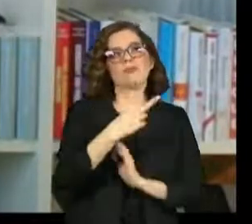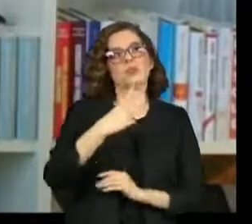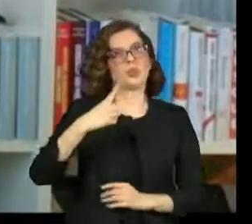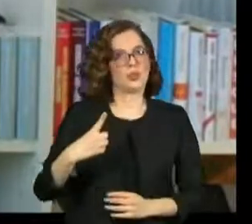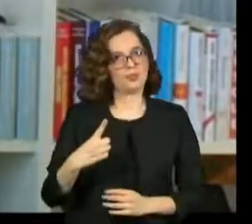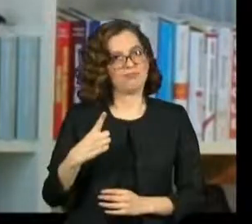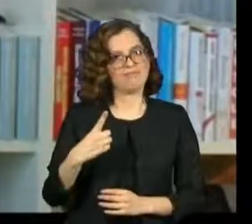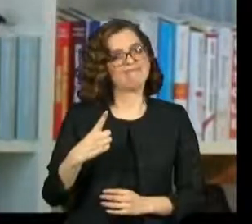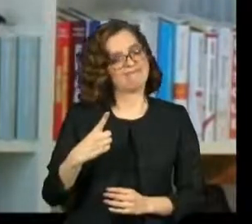century. Movements